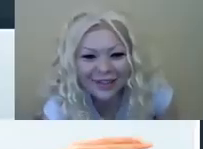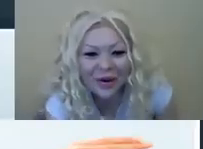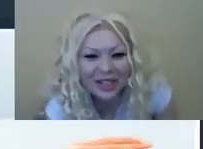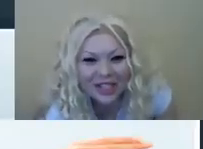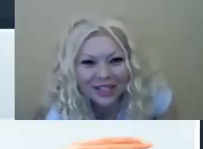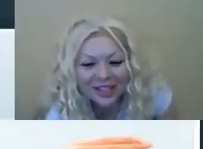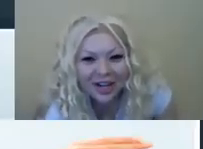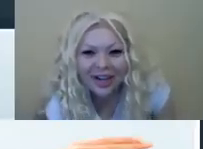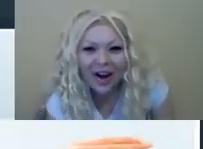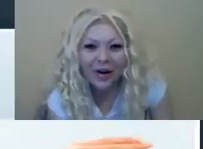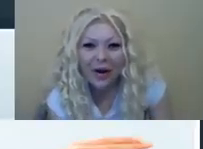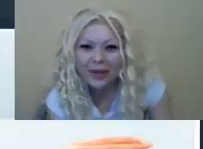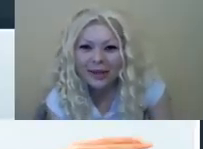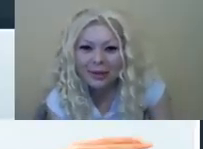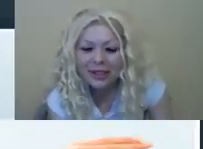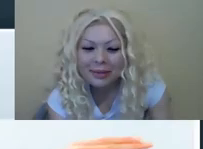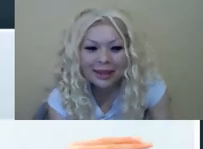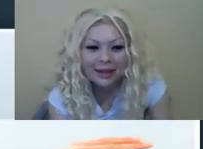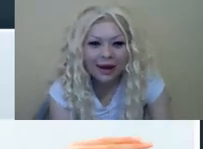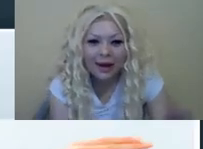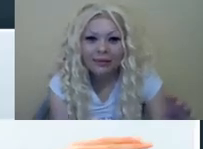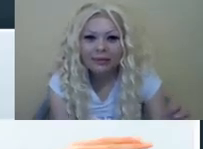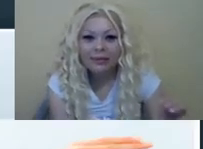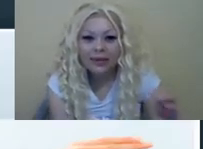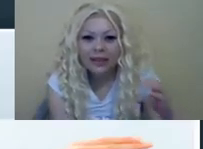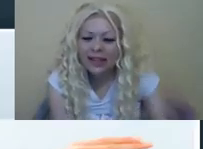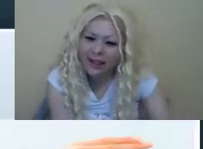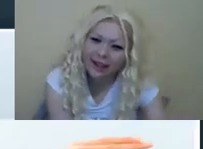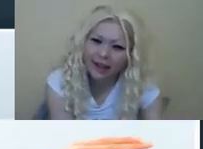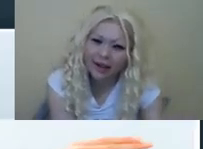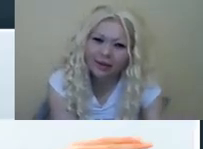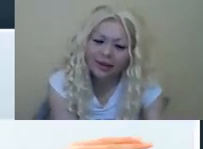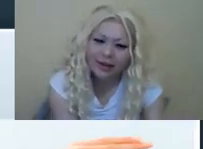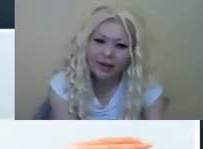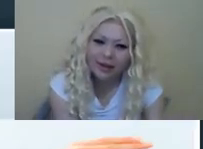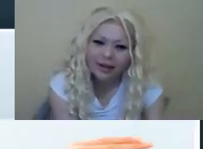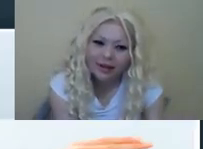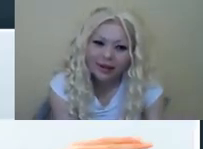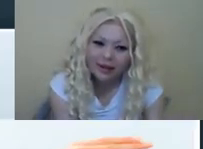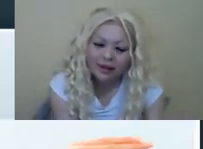I just have a question, sorry. Are we supposed to be seeing you?